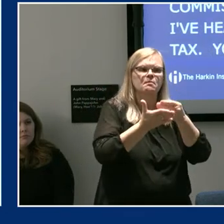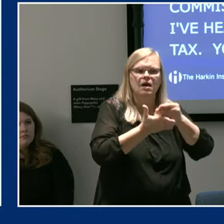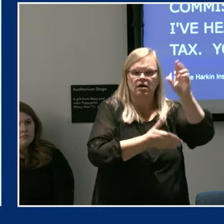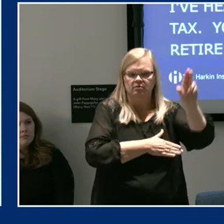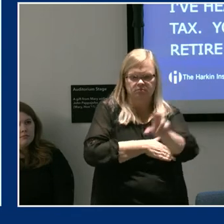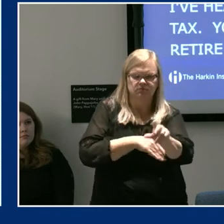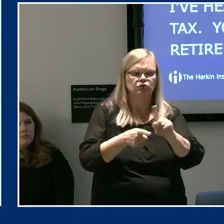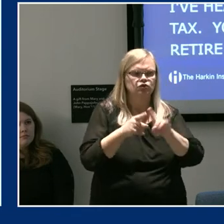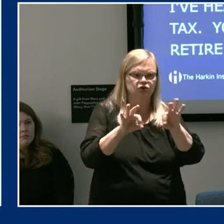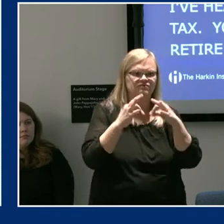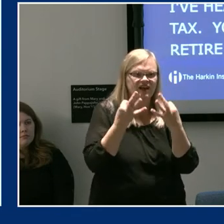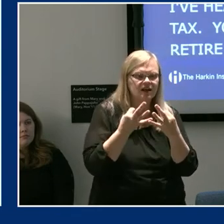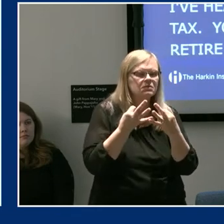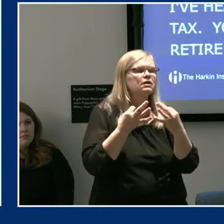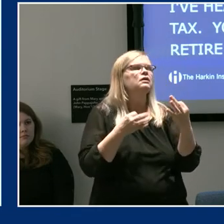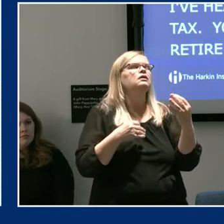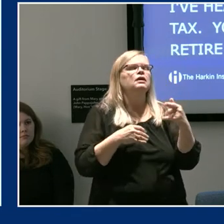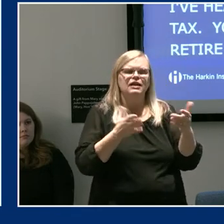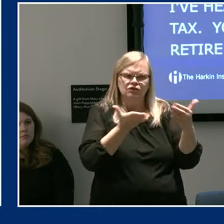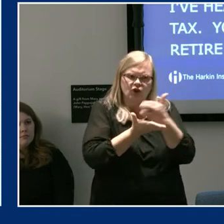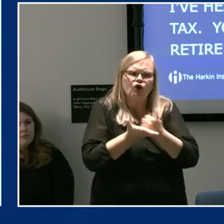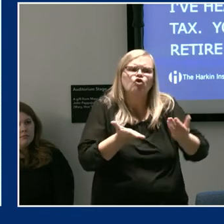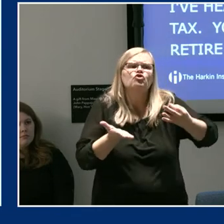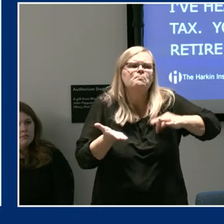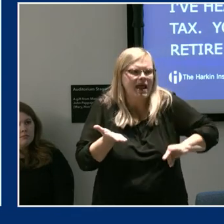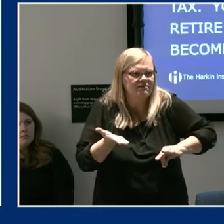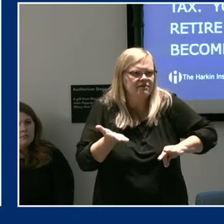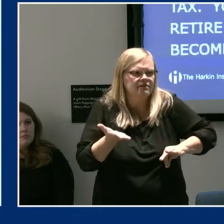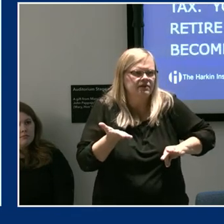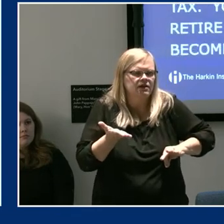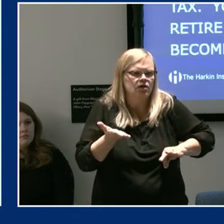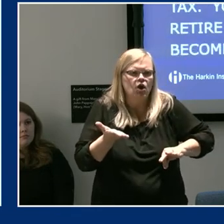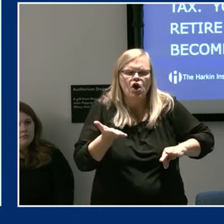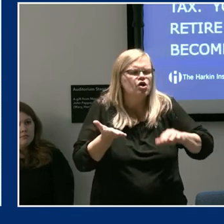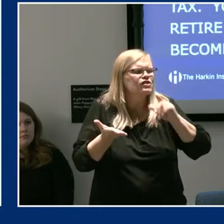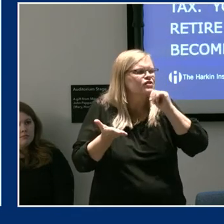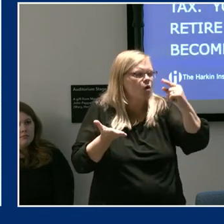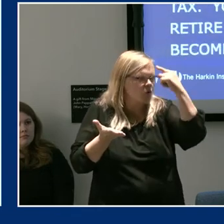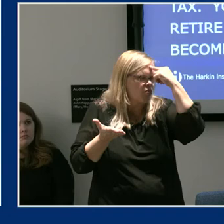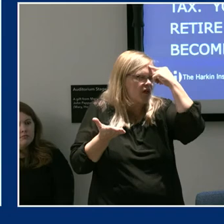become disabled. It's an earned benefit, very important. Don't get it lumped in